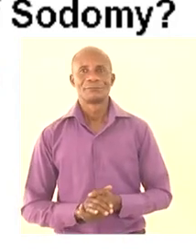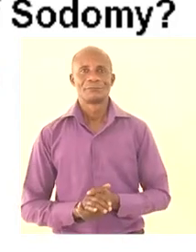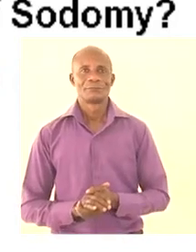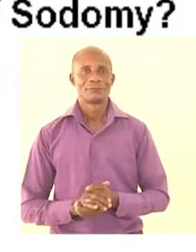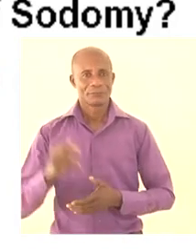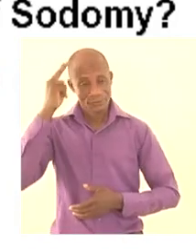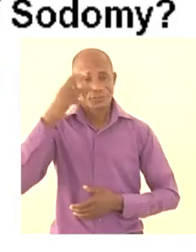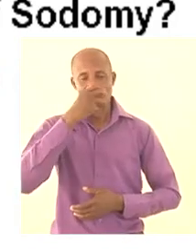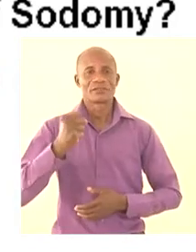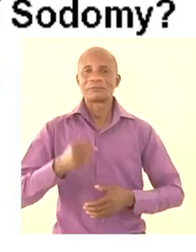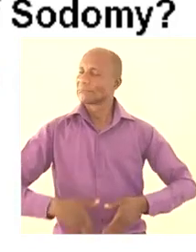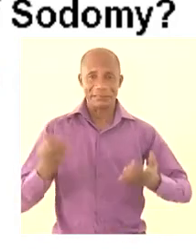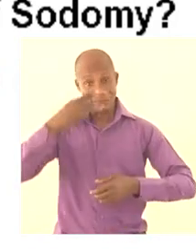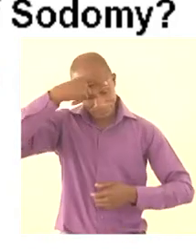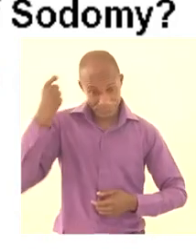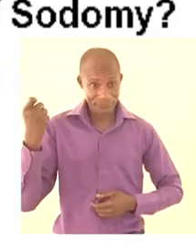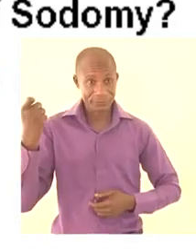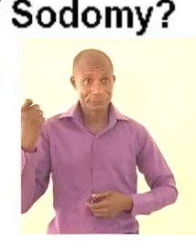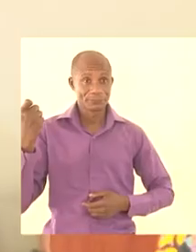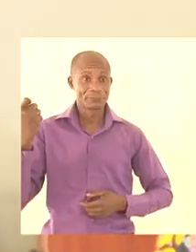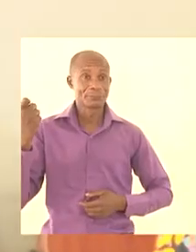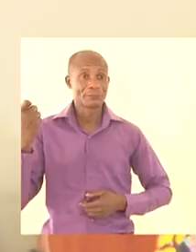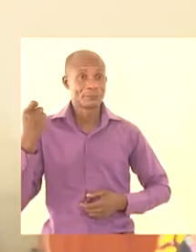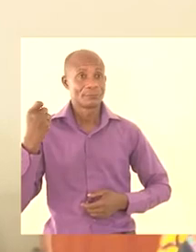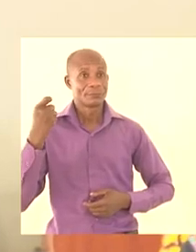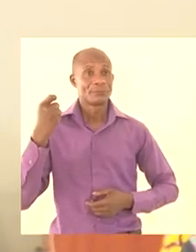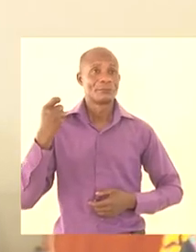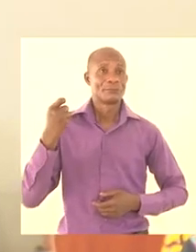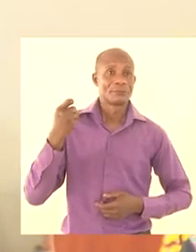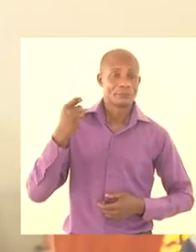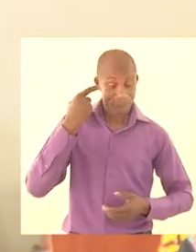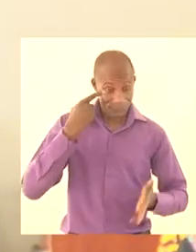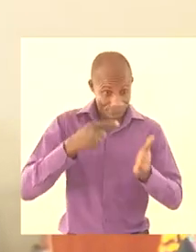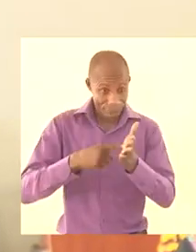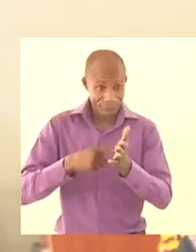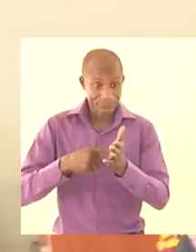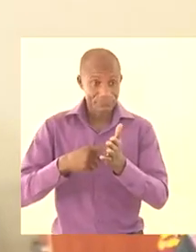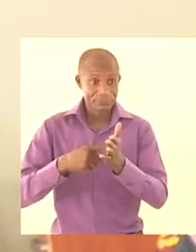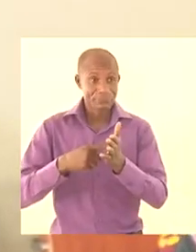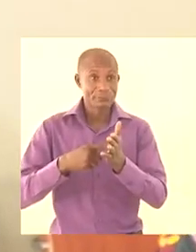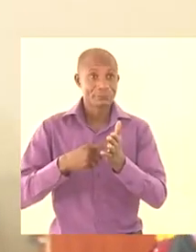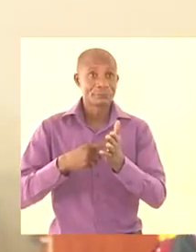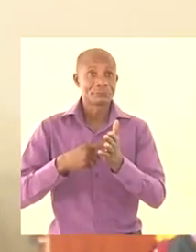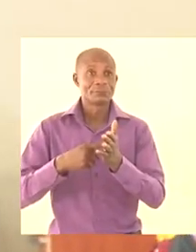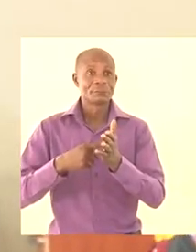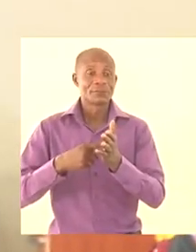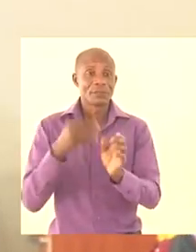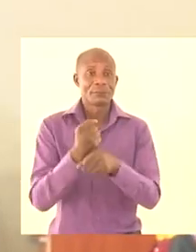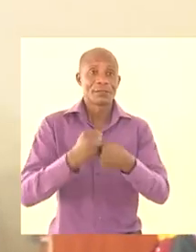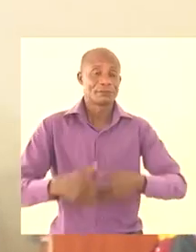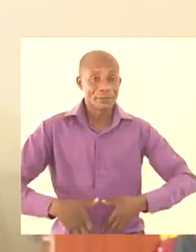He was furious because we notice here, Father, that the infraction that infuriated